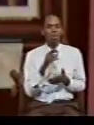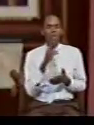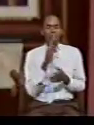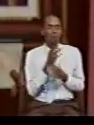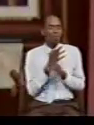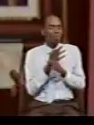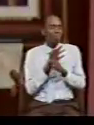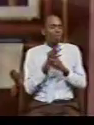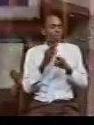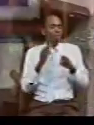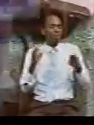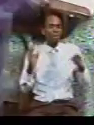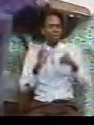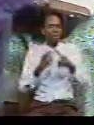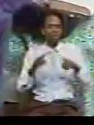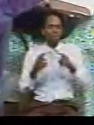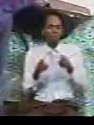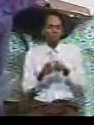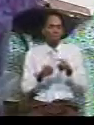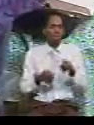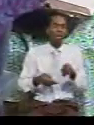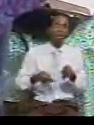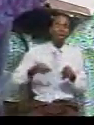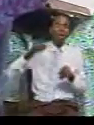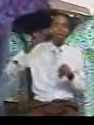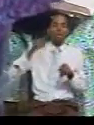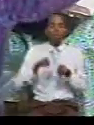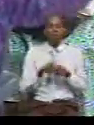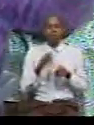as high as you want to go.